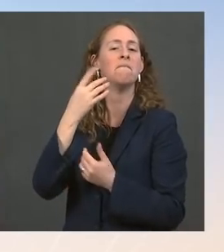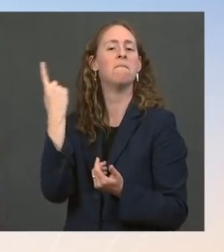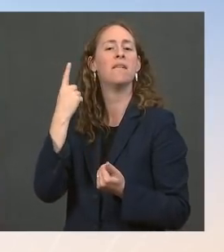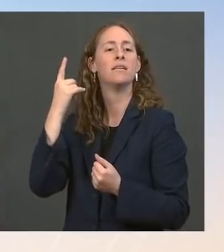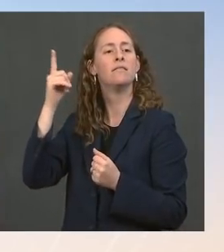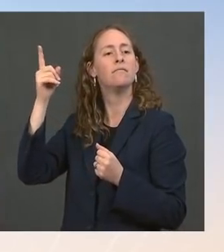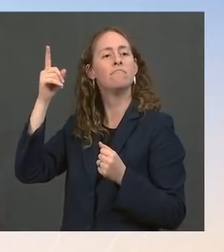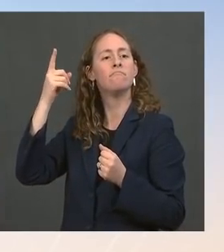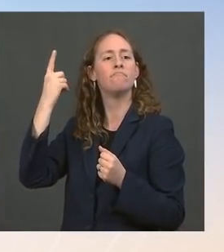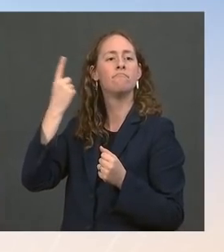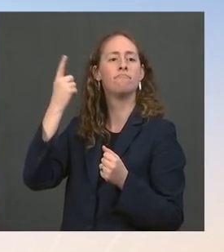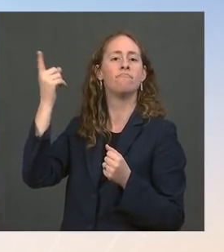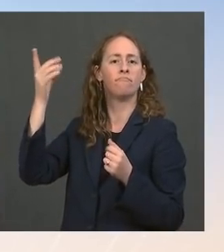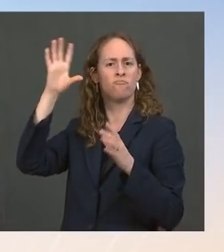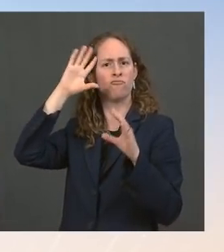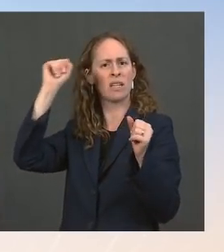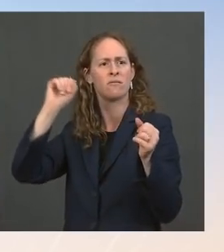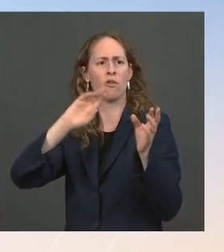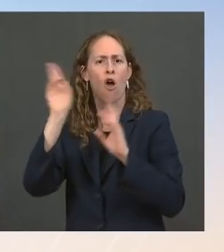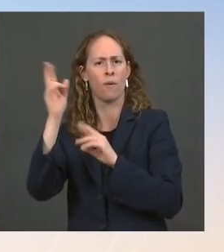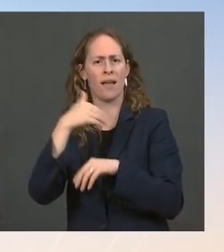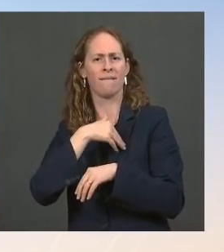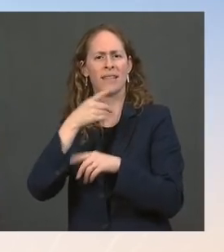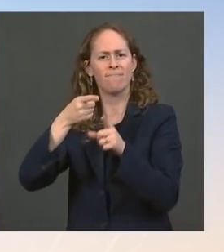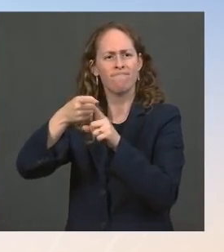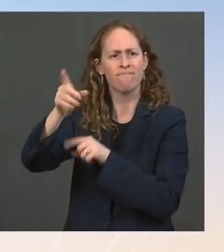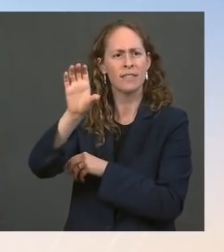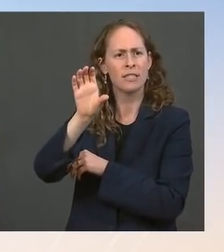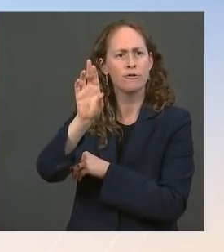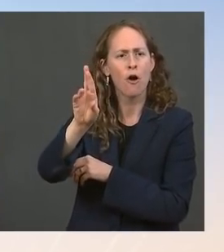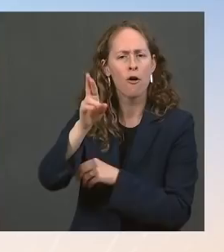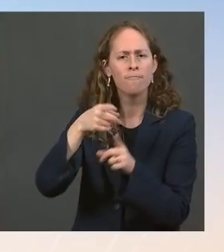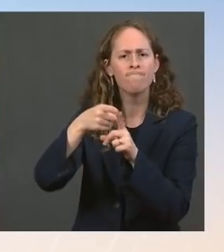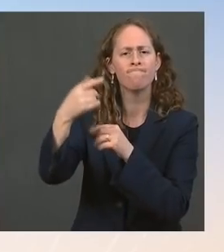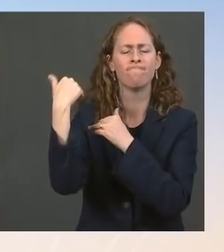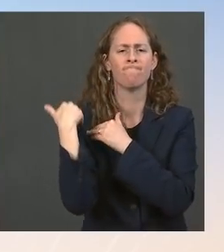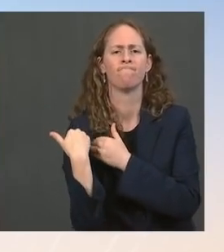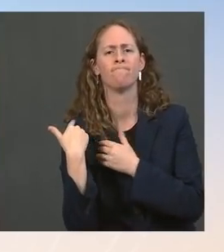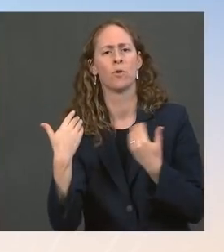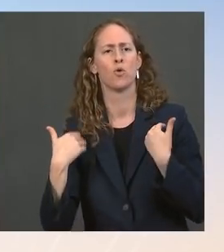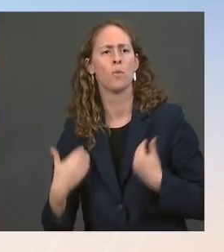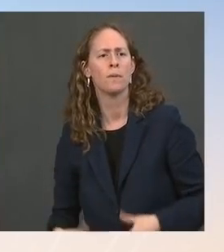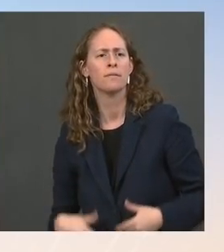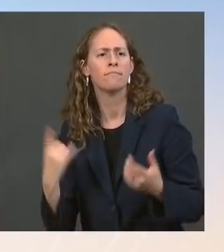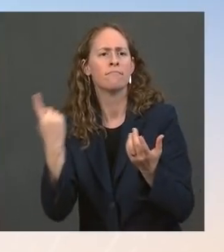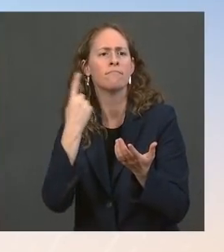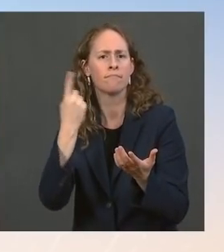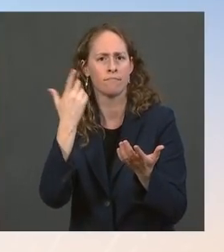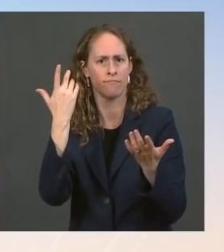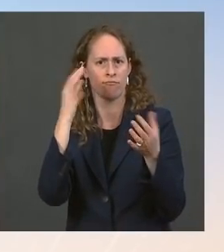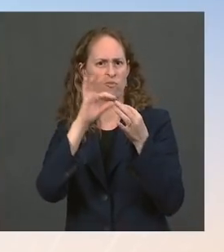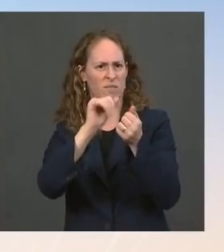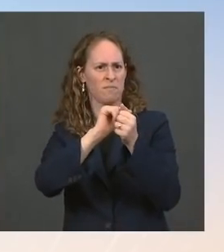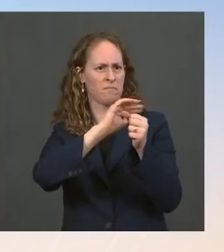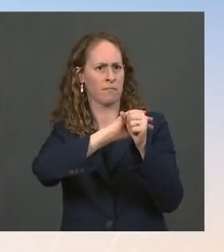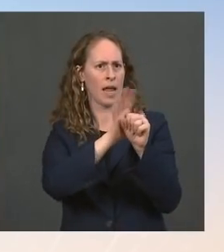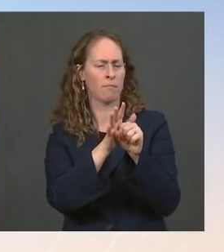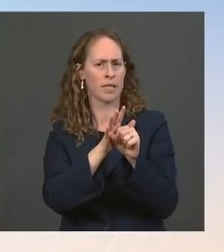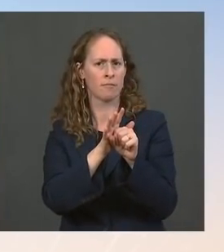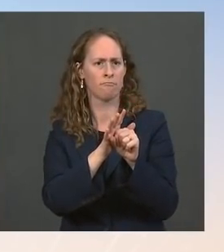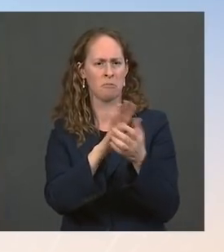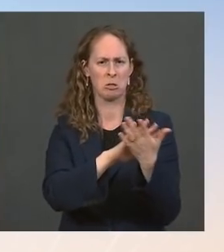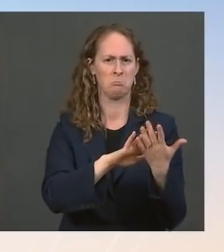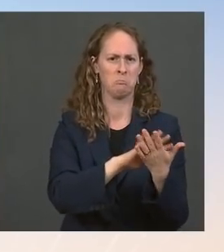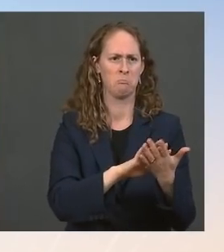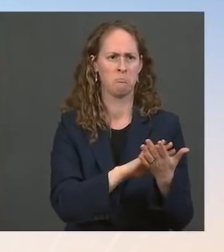CR just for Health and Human Services or other departments that are critical to the pandemic response? I don't think I'm going to speak to